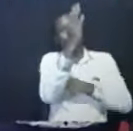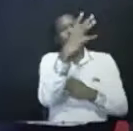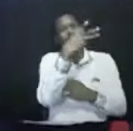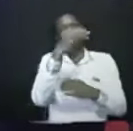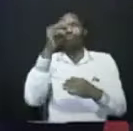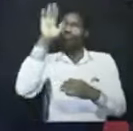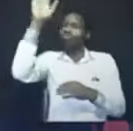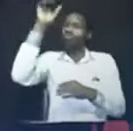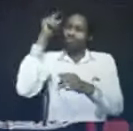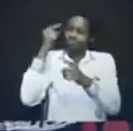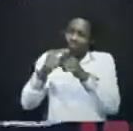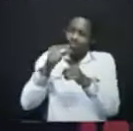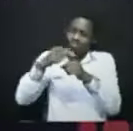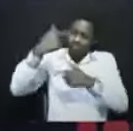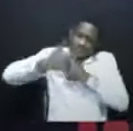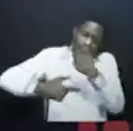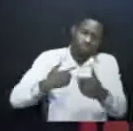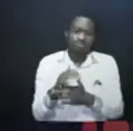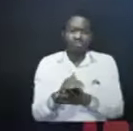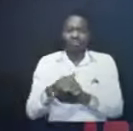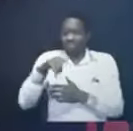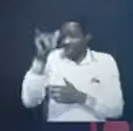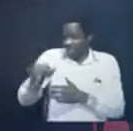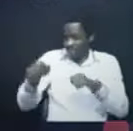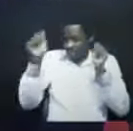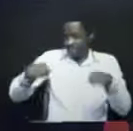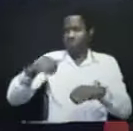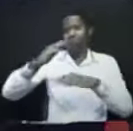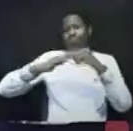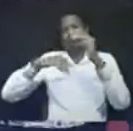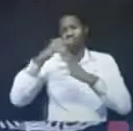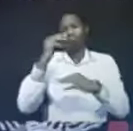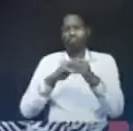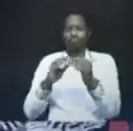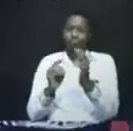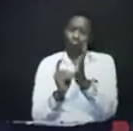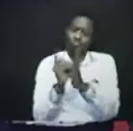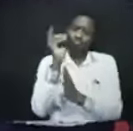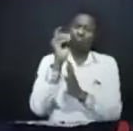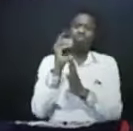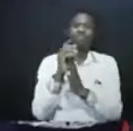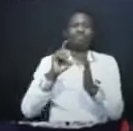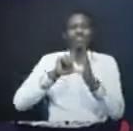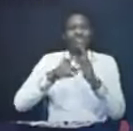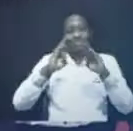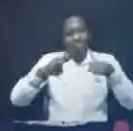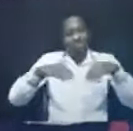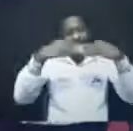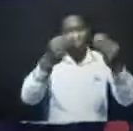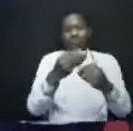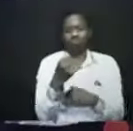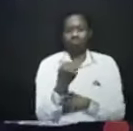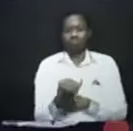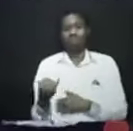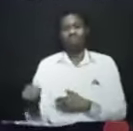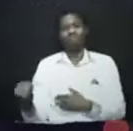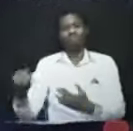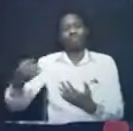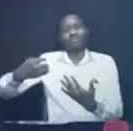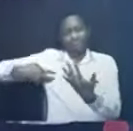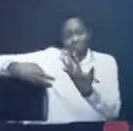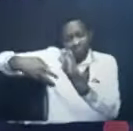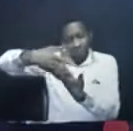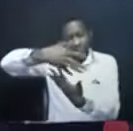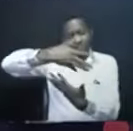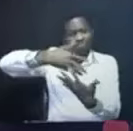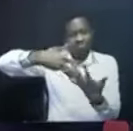of his grace. He can build you up and give you inheritance among